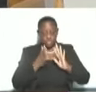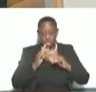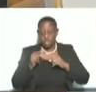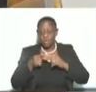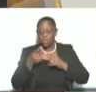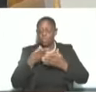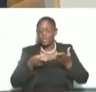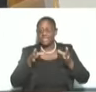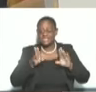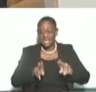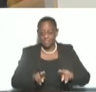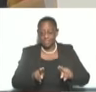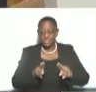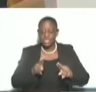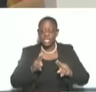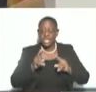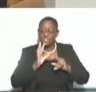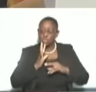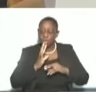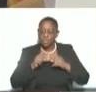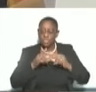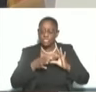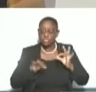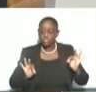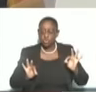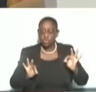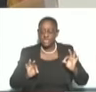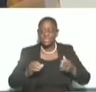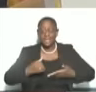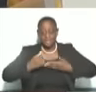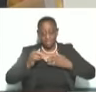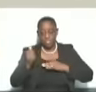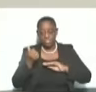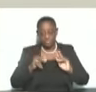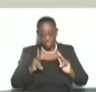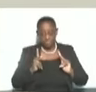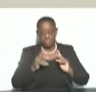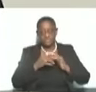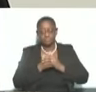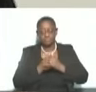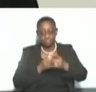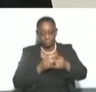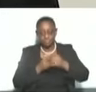with the intent to inspire others undergoing similar challenges.